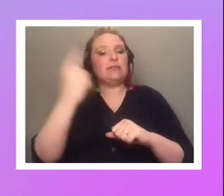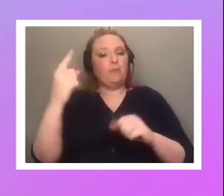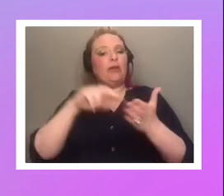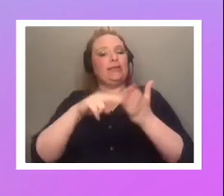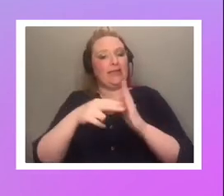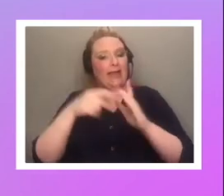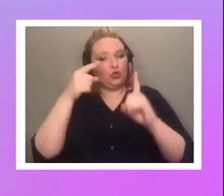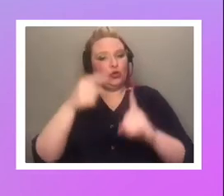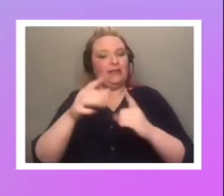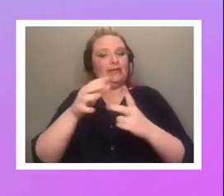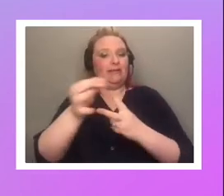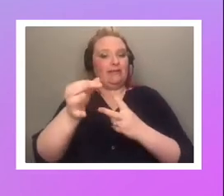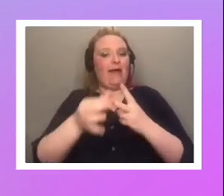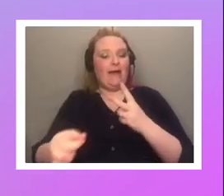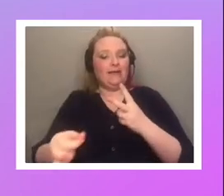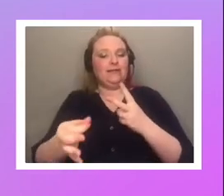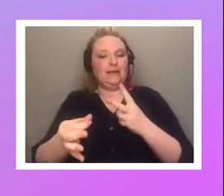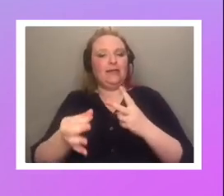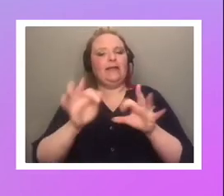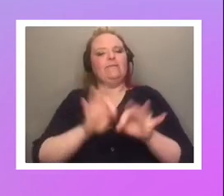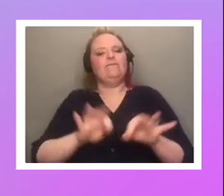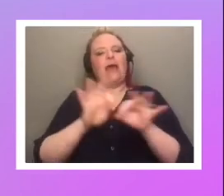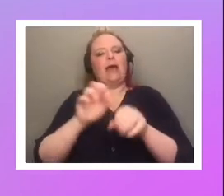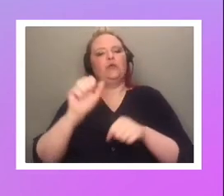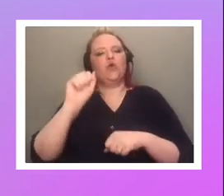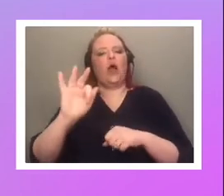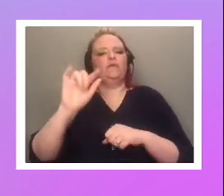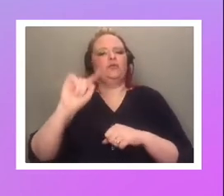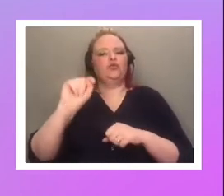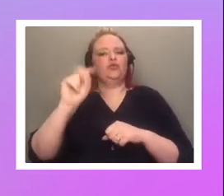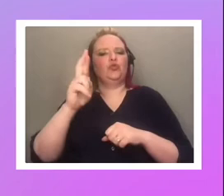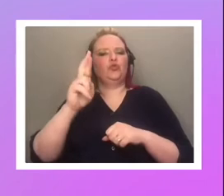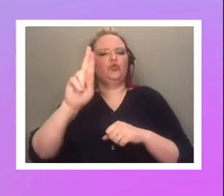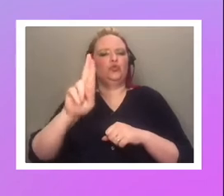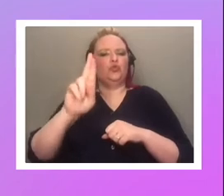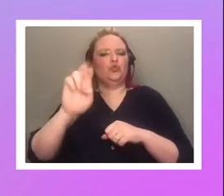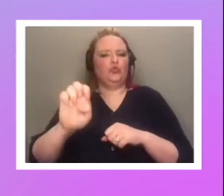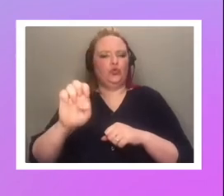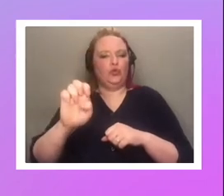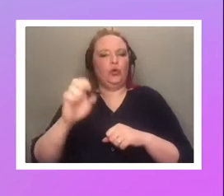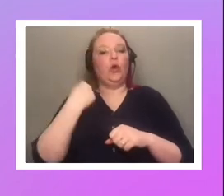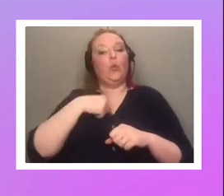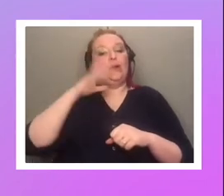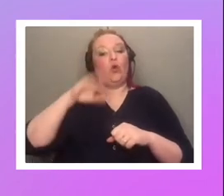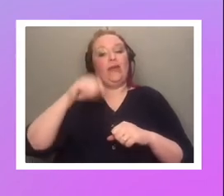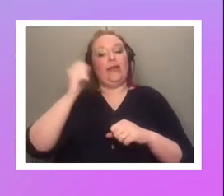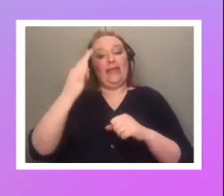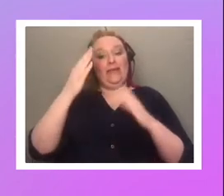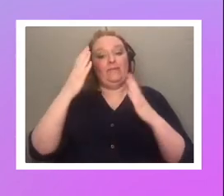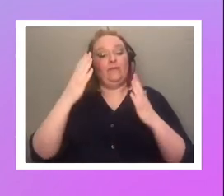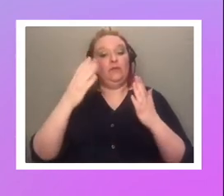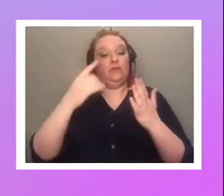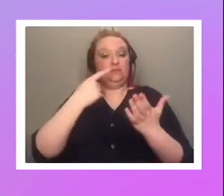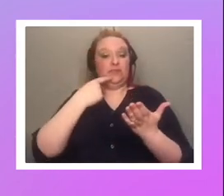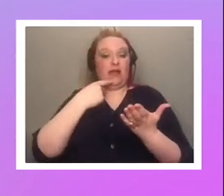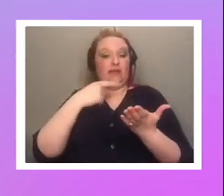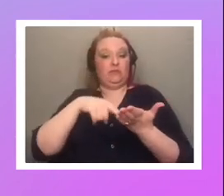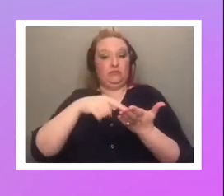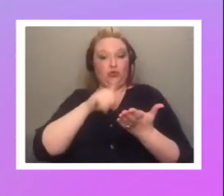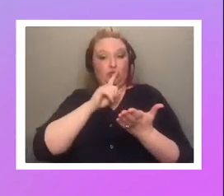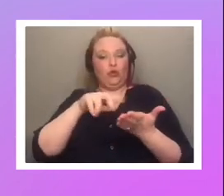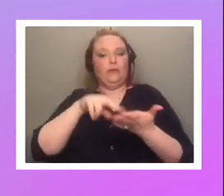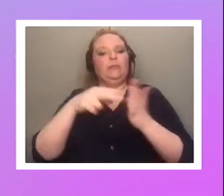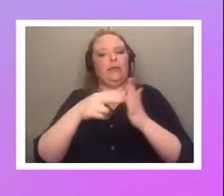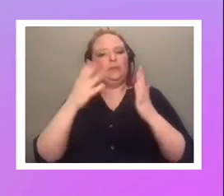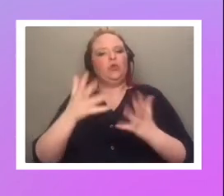intentionally selected is the value of true. So we know if it comes back as true, someone has opted in to